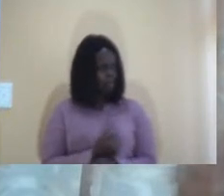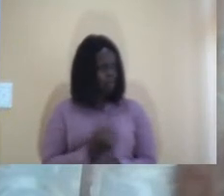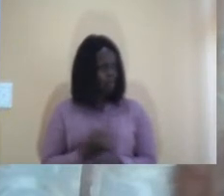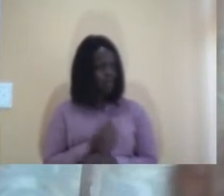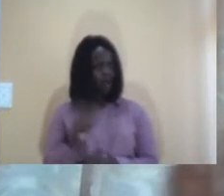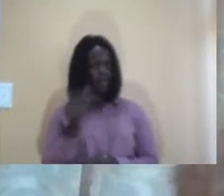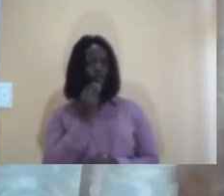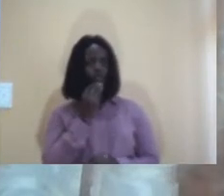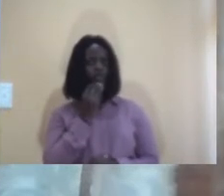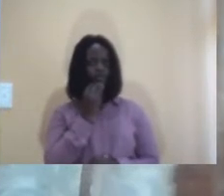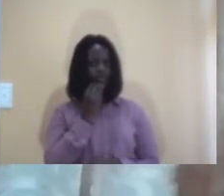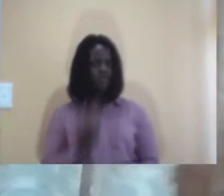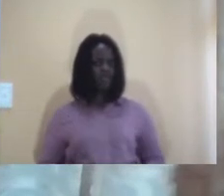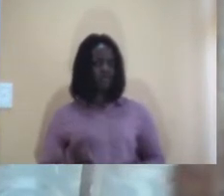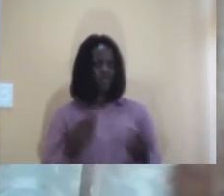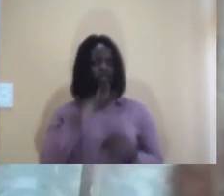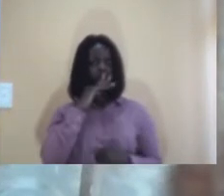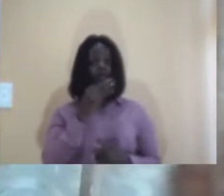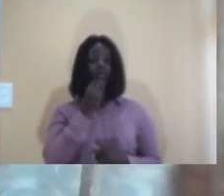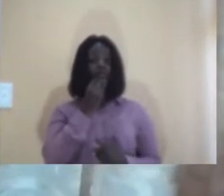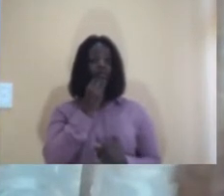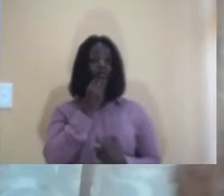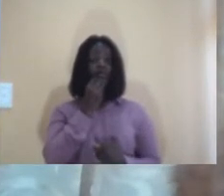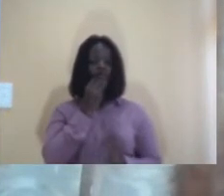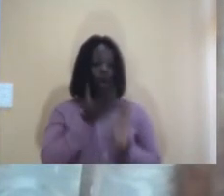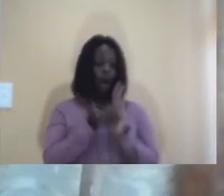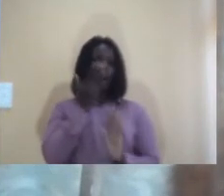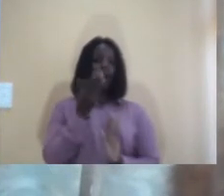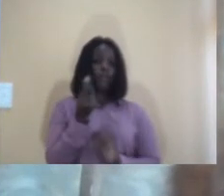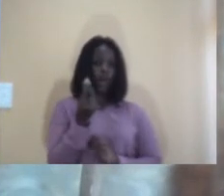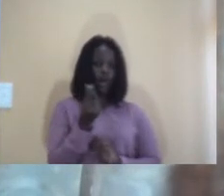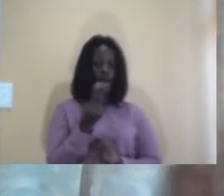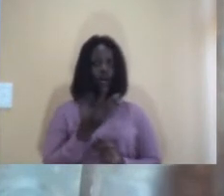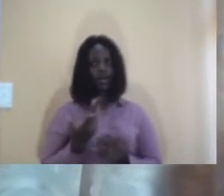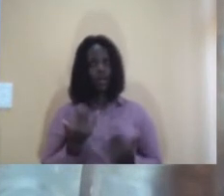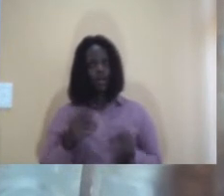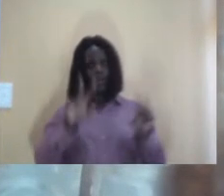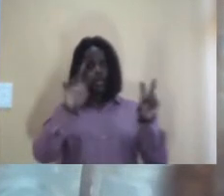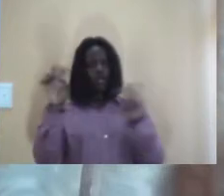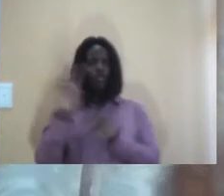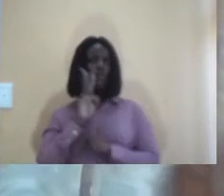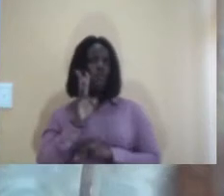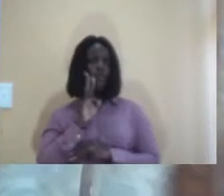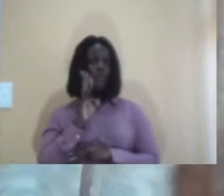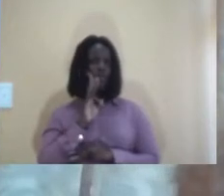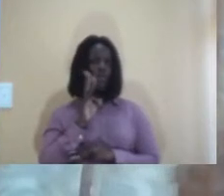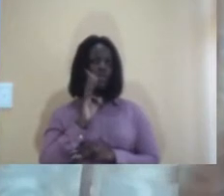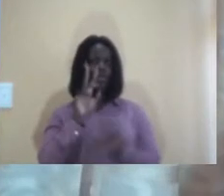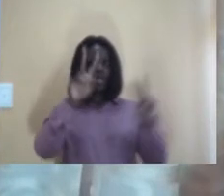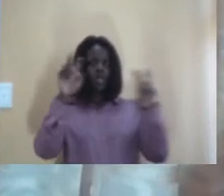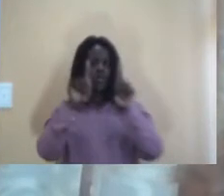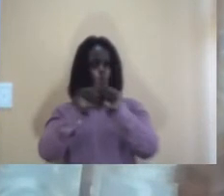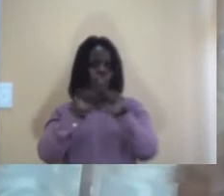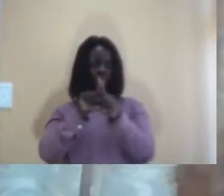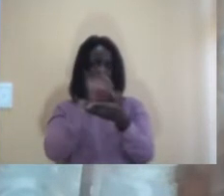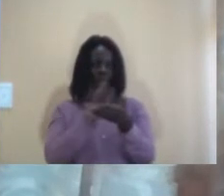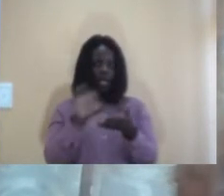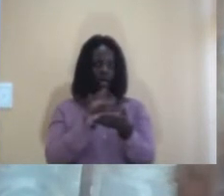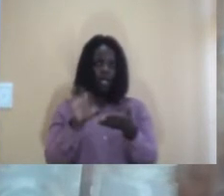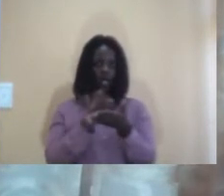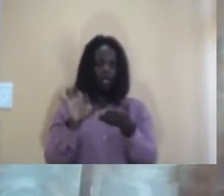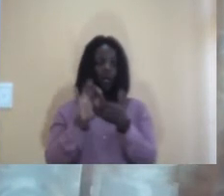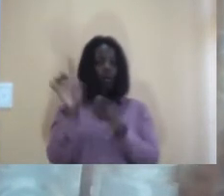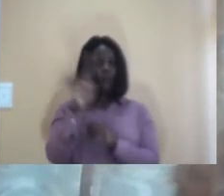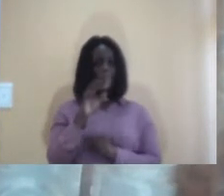lead to increase in food prices, increase in water-related health risk and cleanliness of